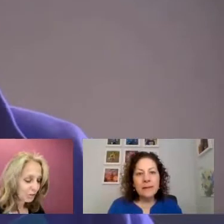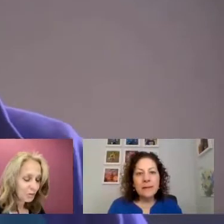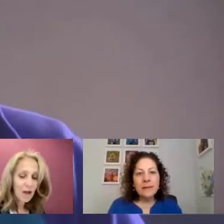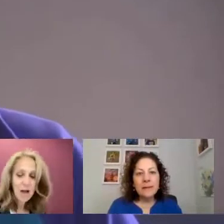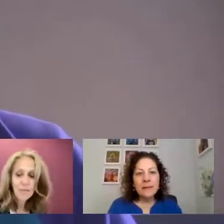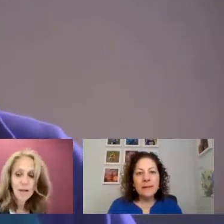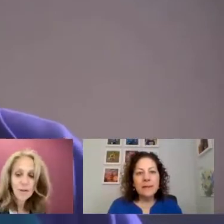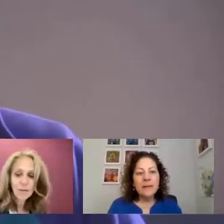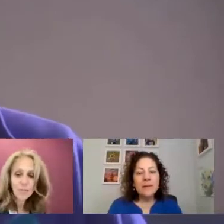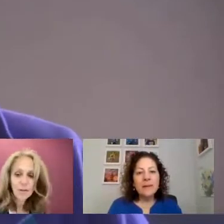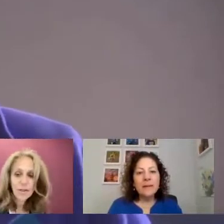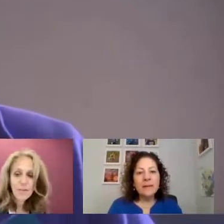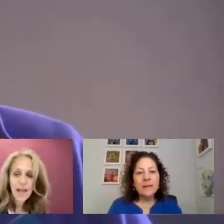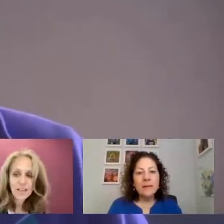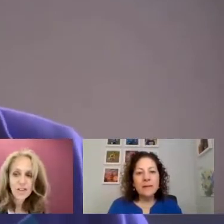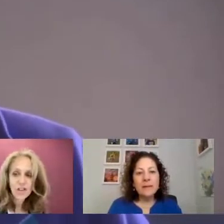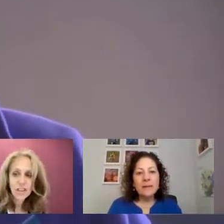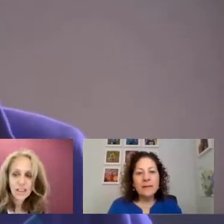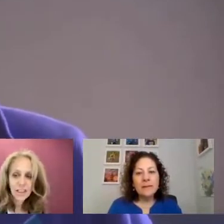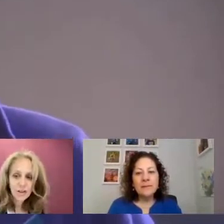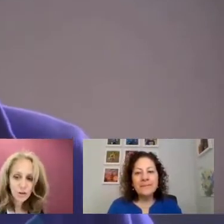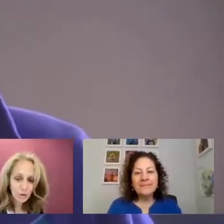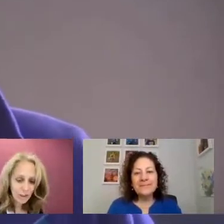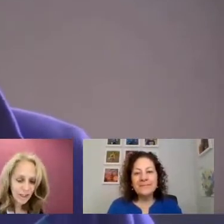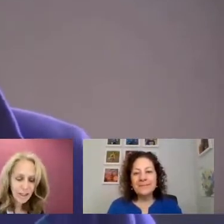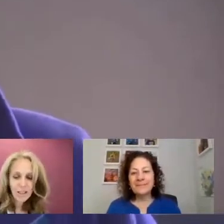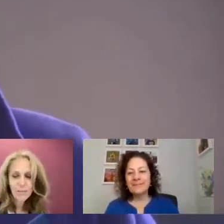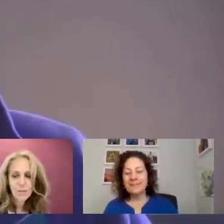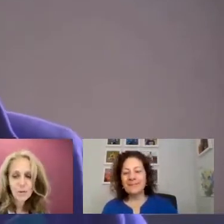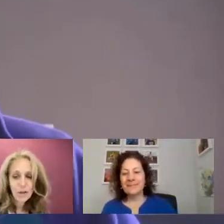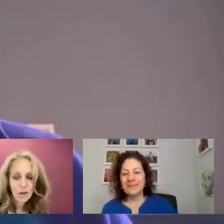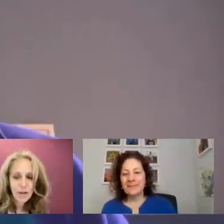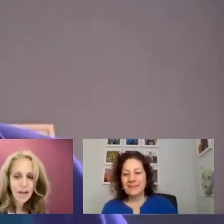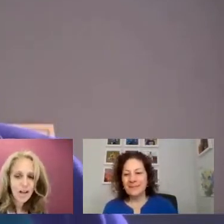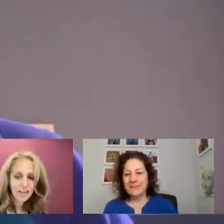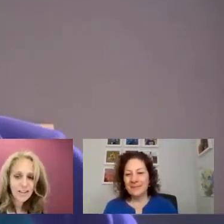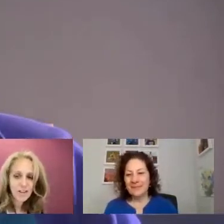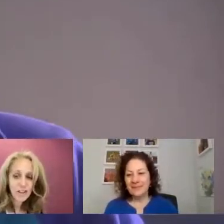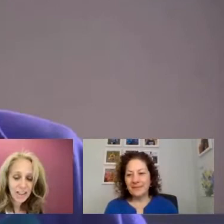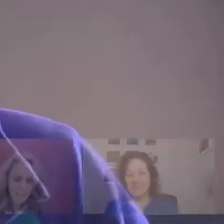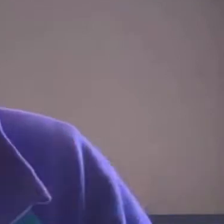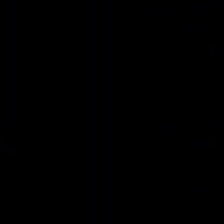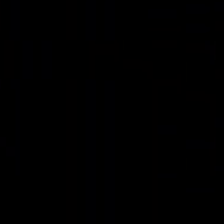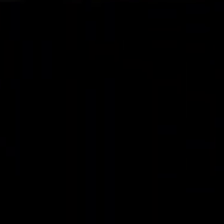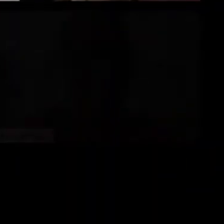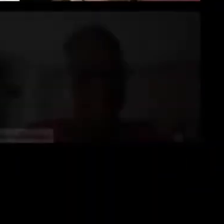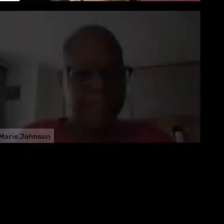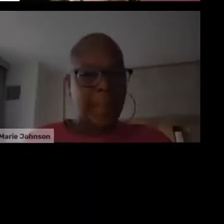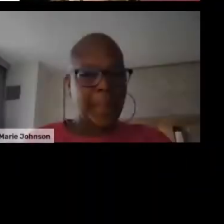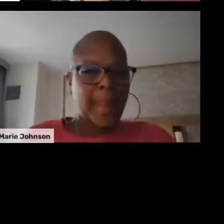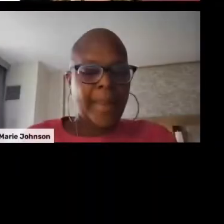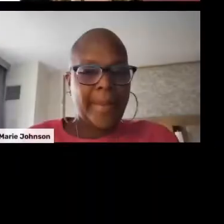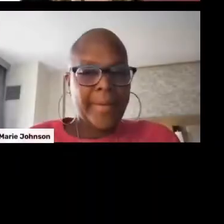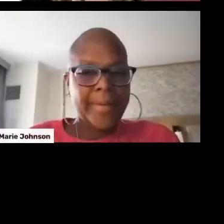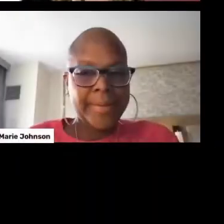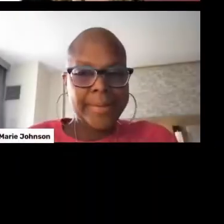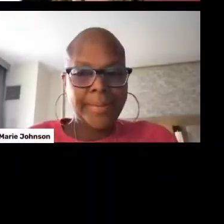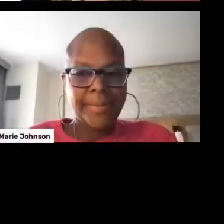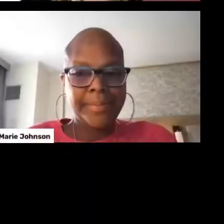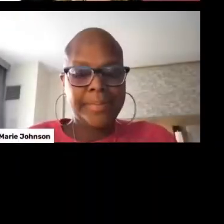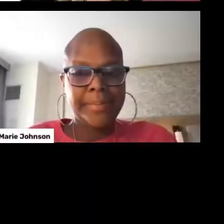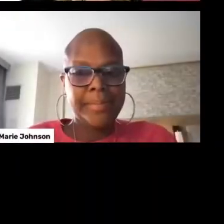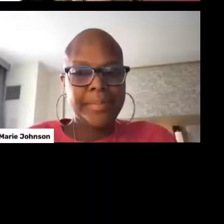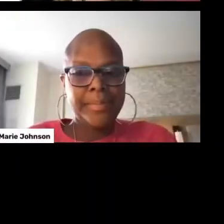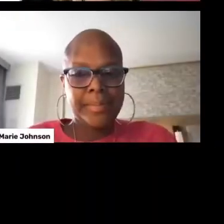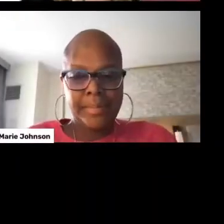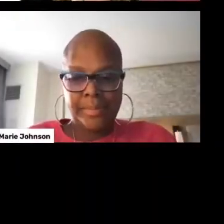the queue. I'm going to bring back Sheila and Julia, and I'm going to bring on my colleague Janine. Janine and I will manage